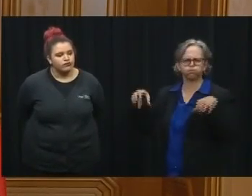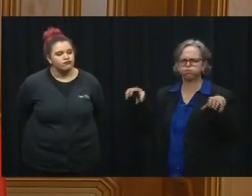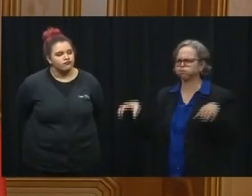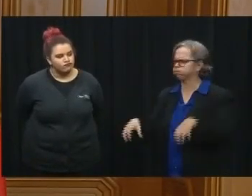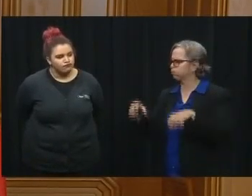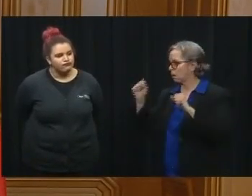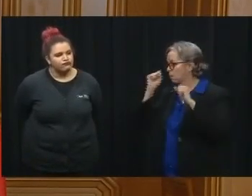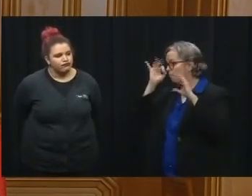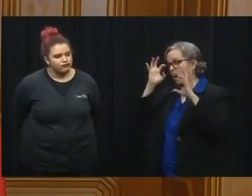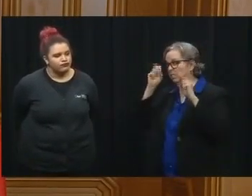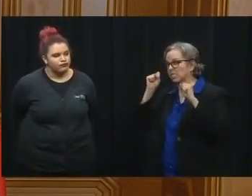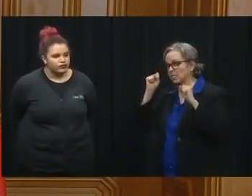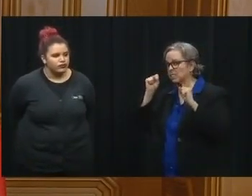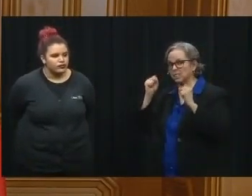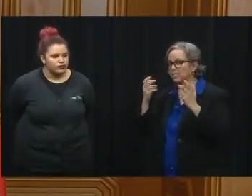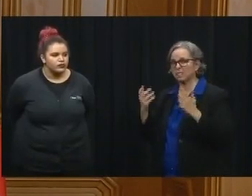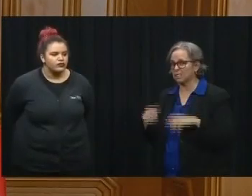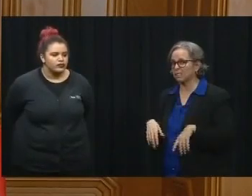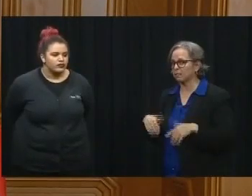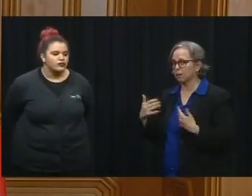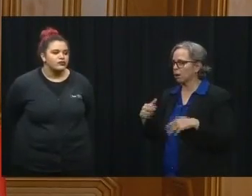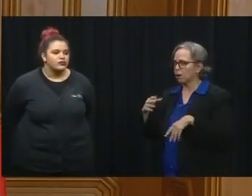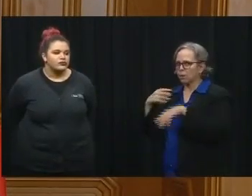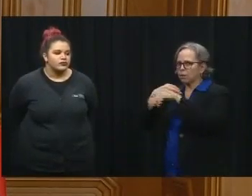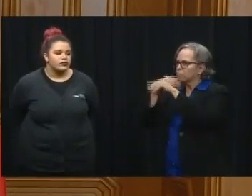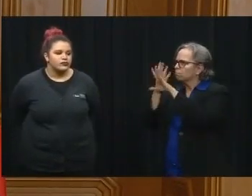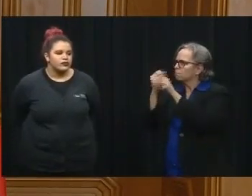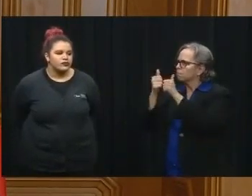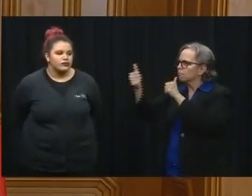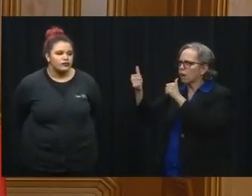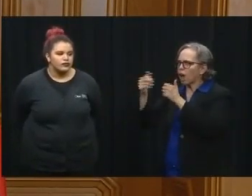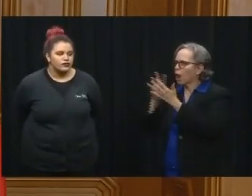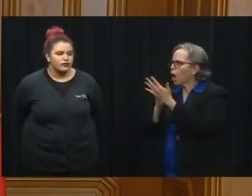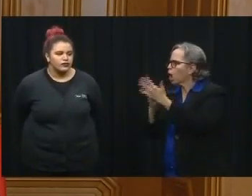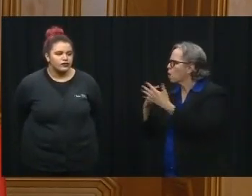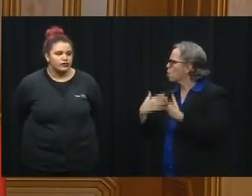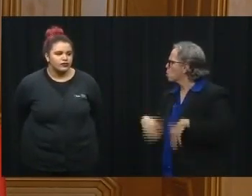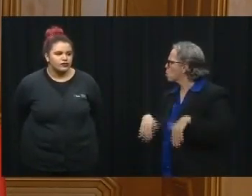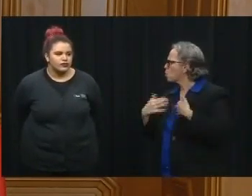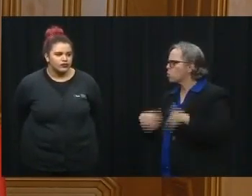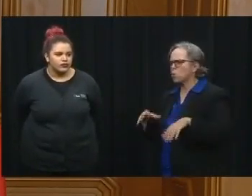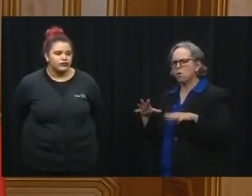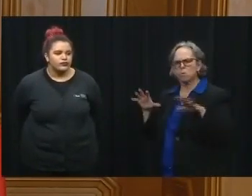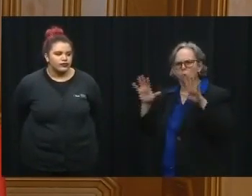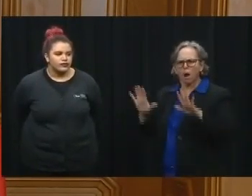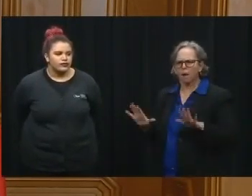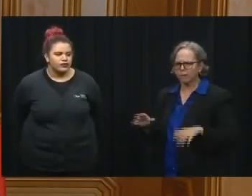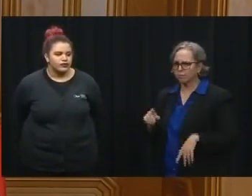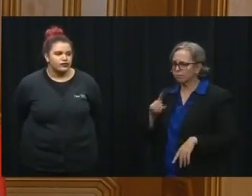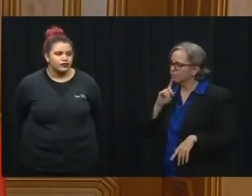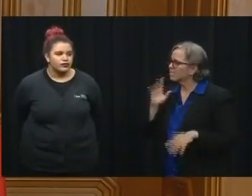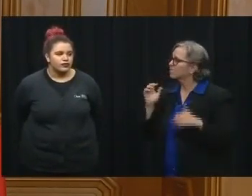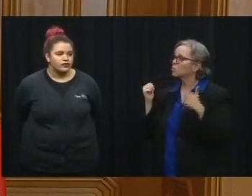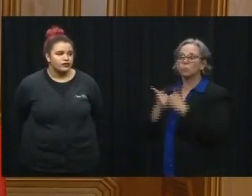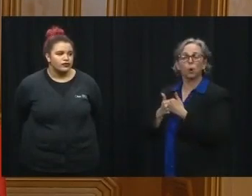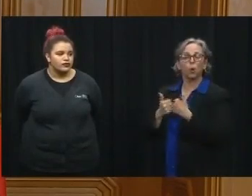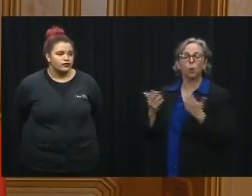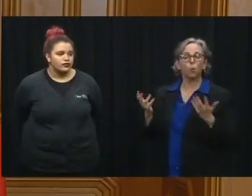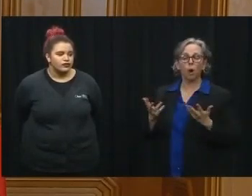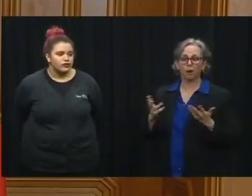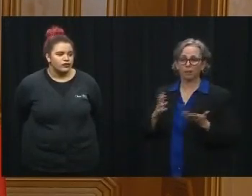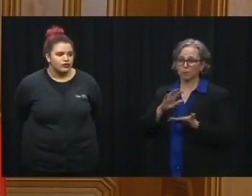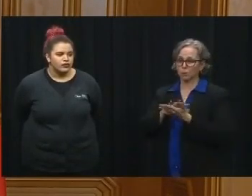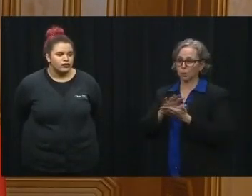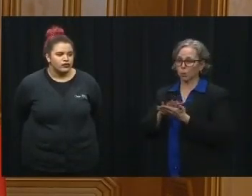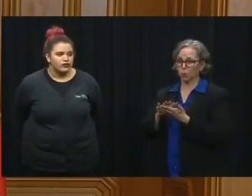to distance learning. The real challenge comes in those schools where they don't have the internet in the